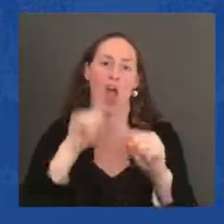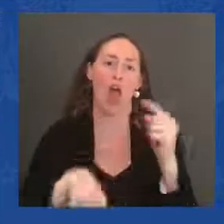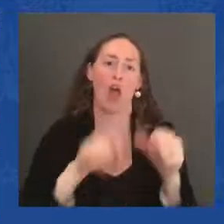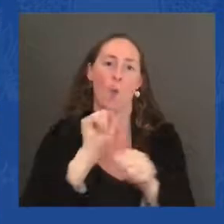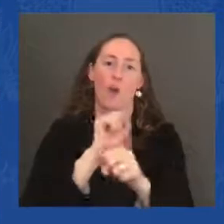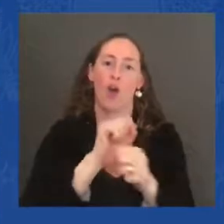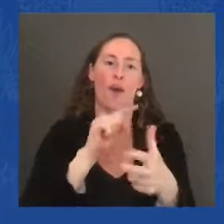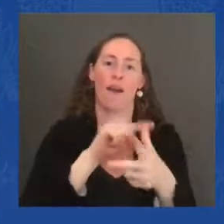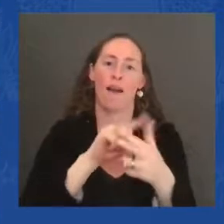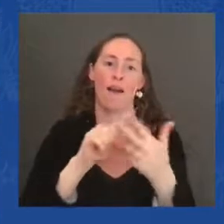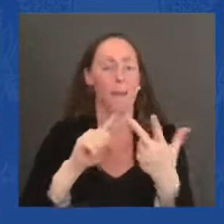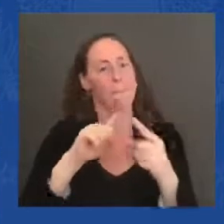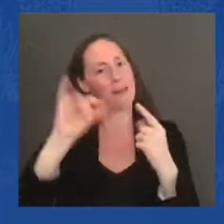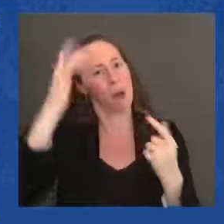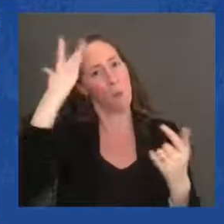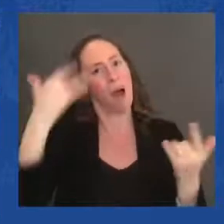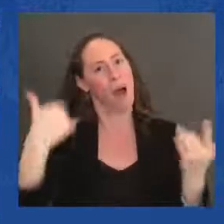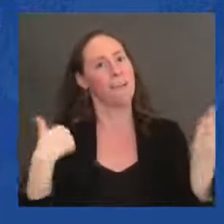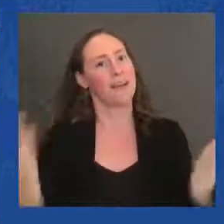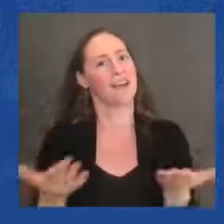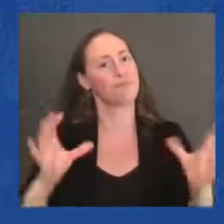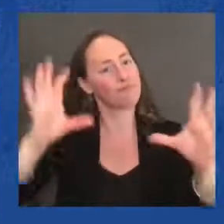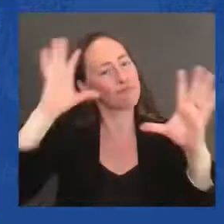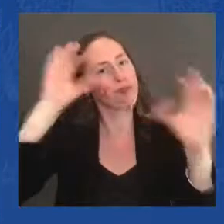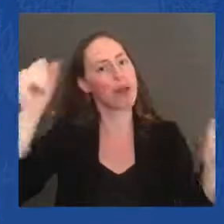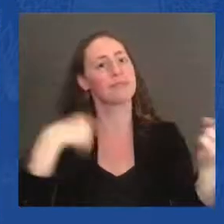my long